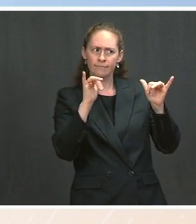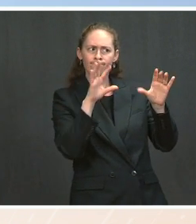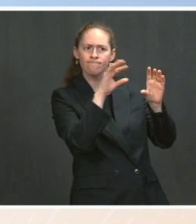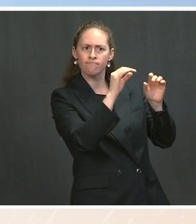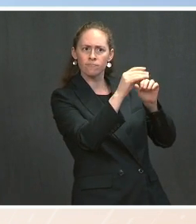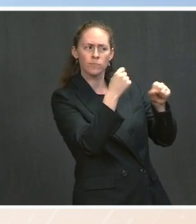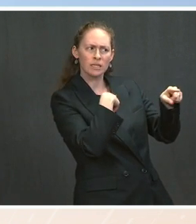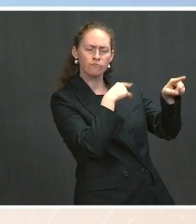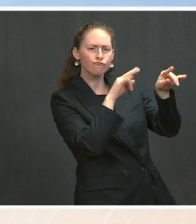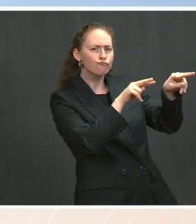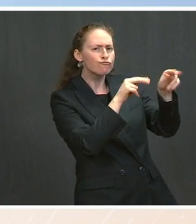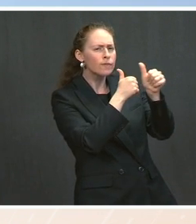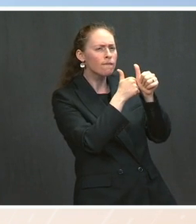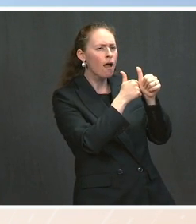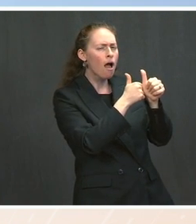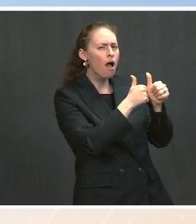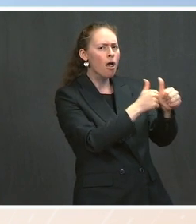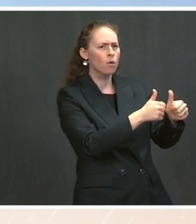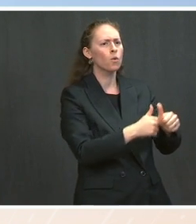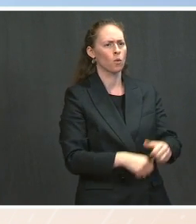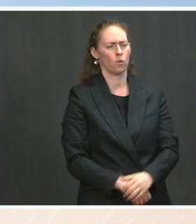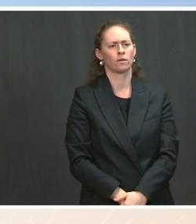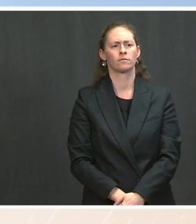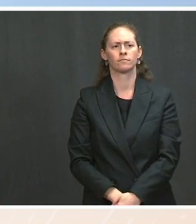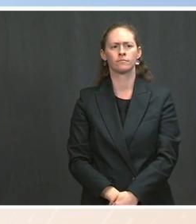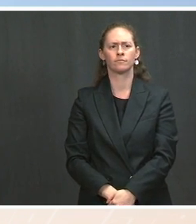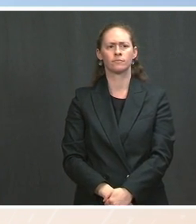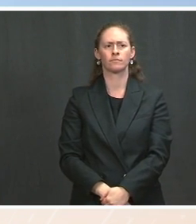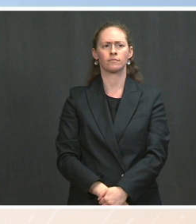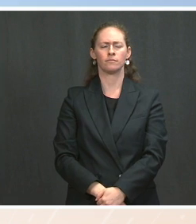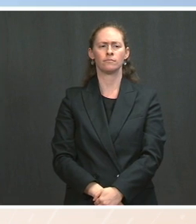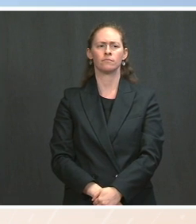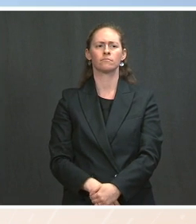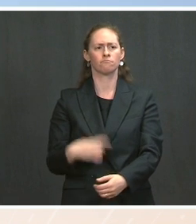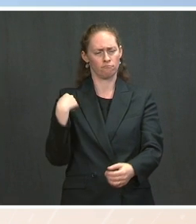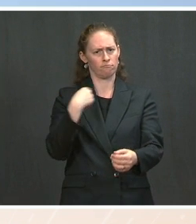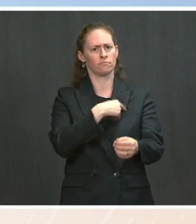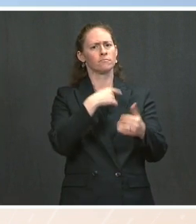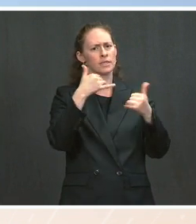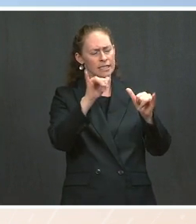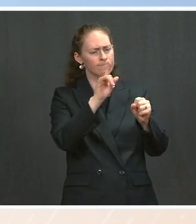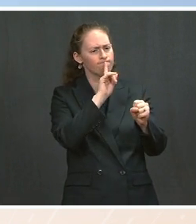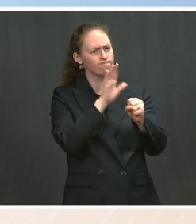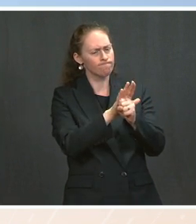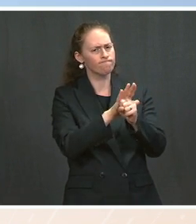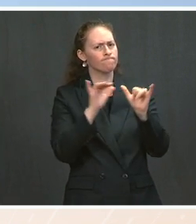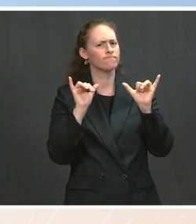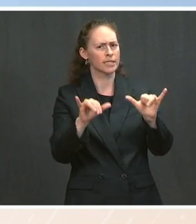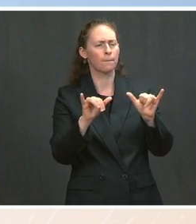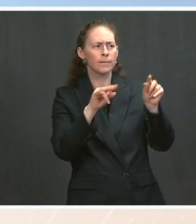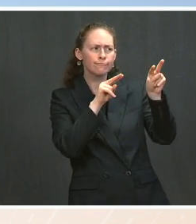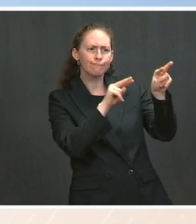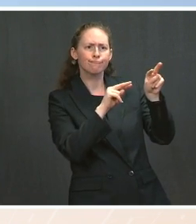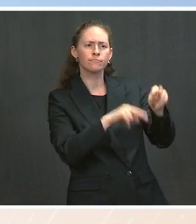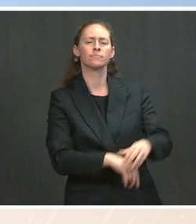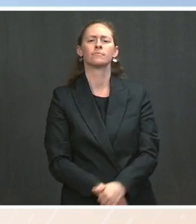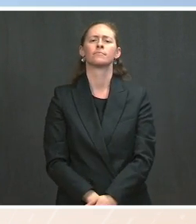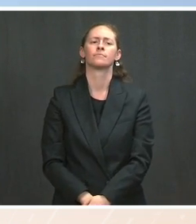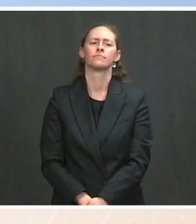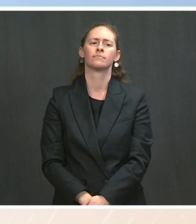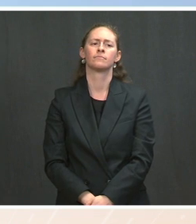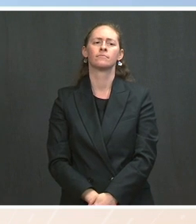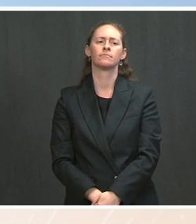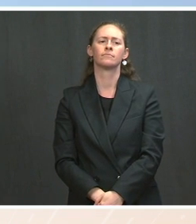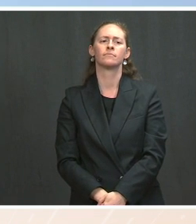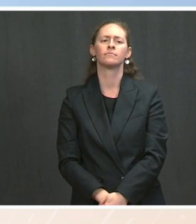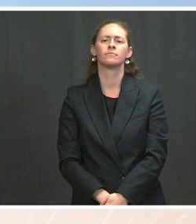do have assurances from the relevant parties that they are committed. And yesterday, before this was announced, you said you expected Israel to start winding down their